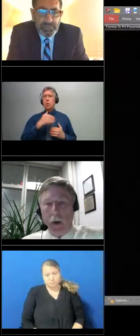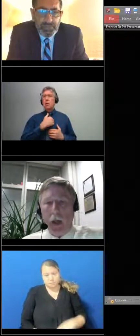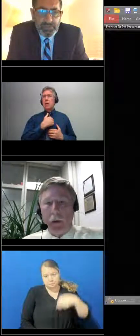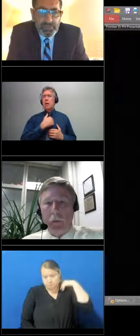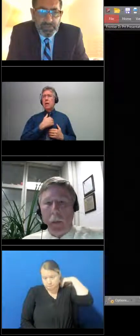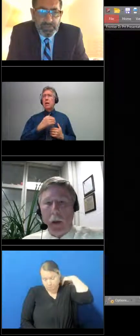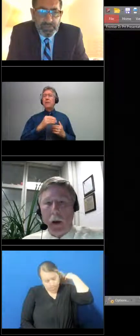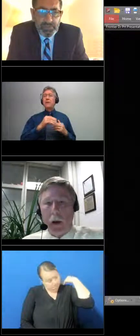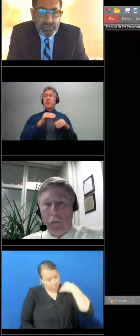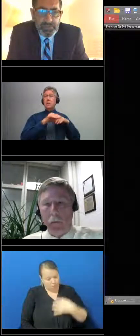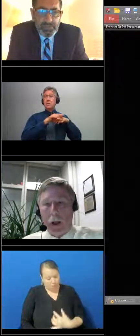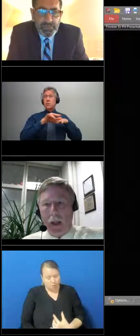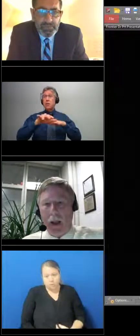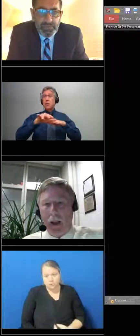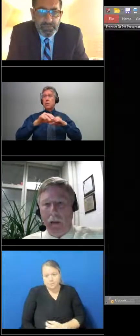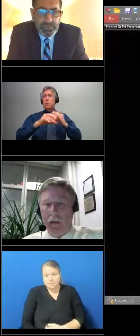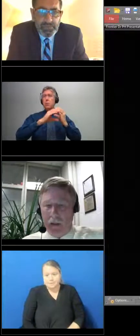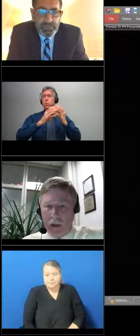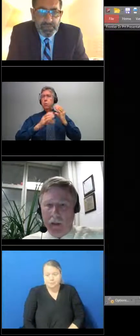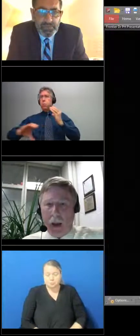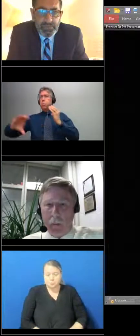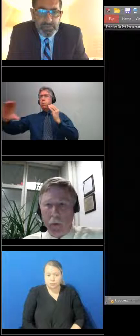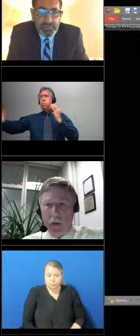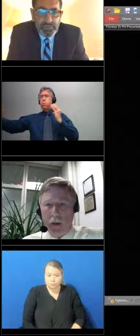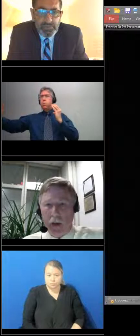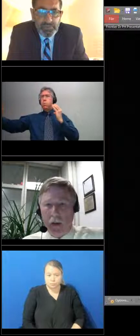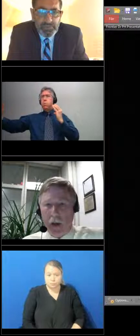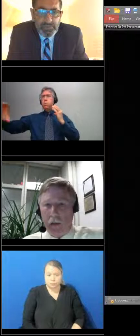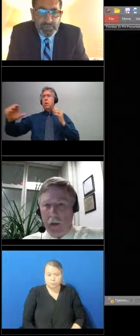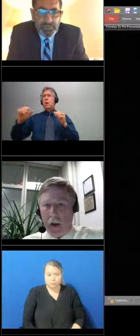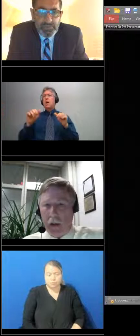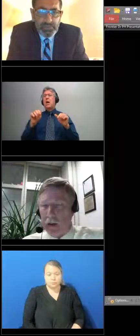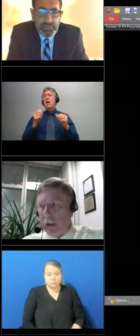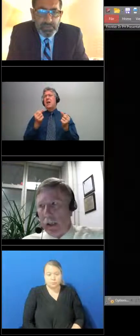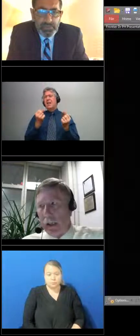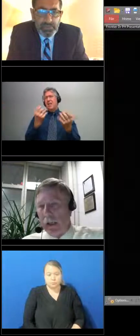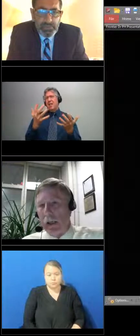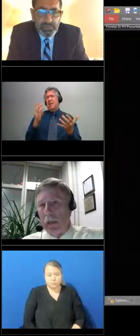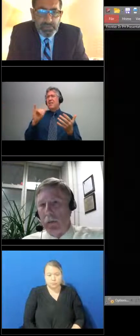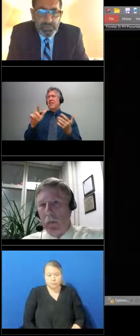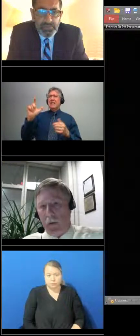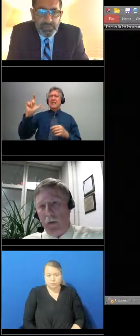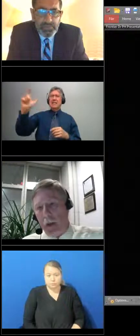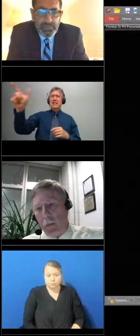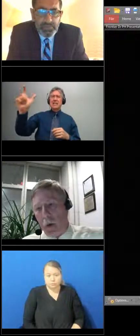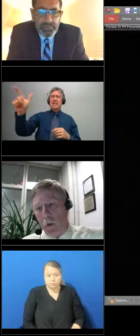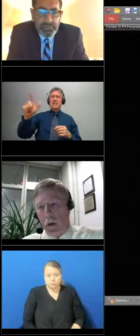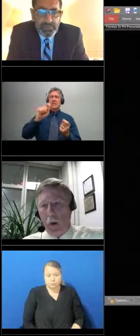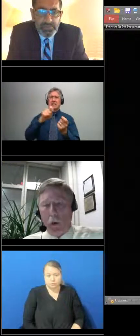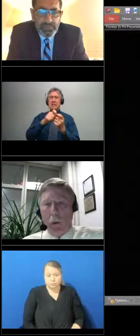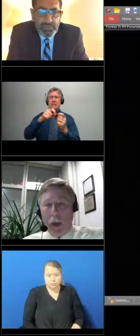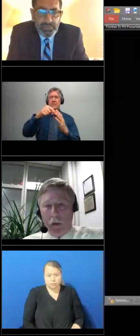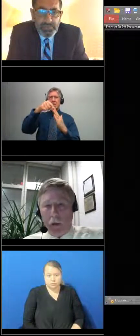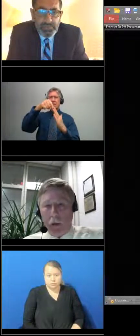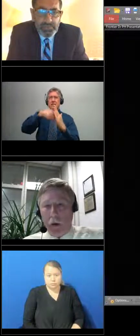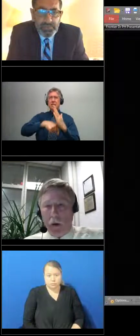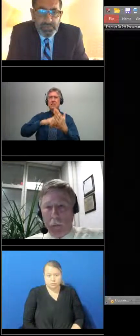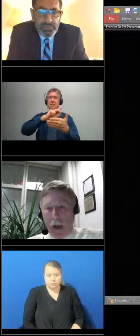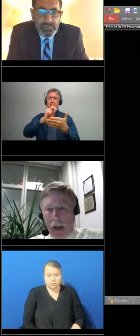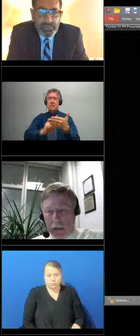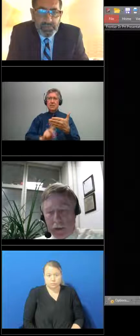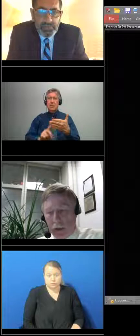stream relocation. A lot of that does happen during the detailed design, but for depot, we're looking at based